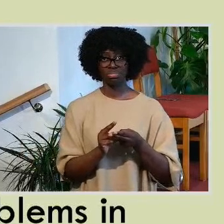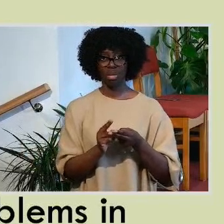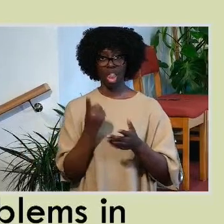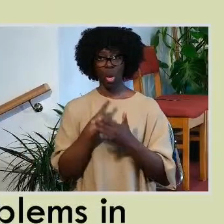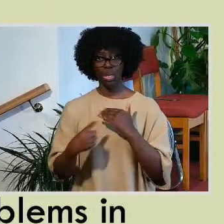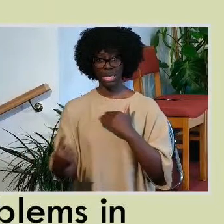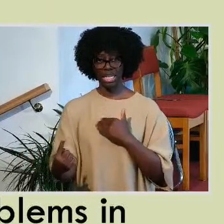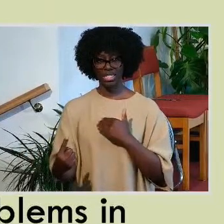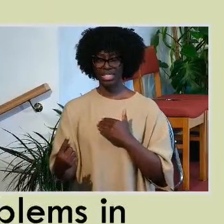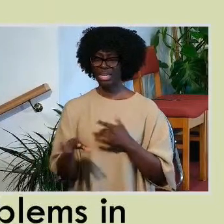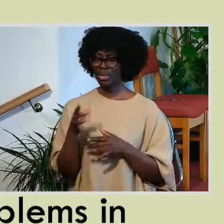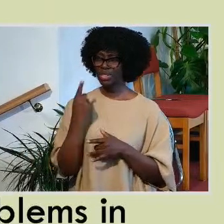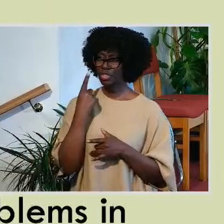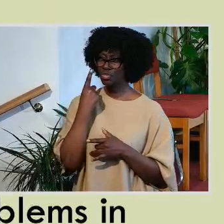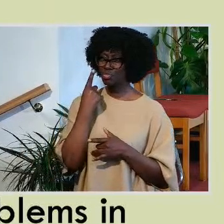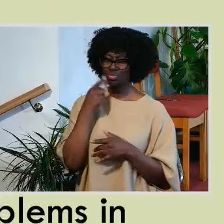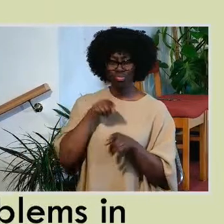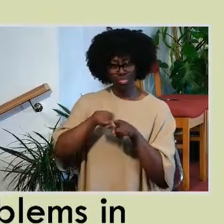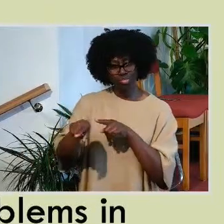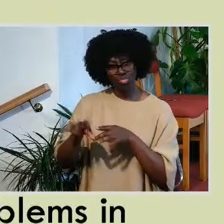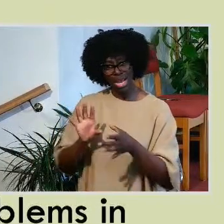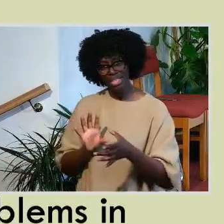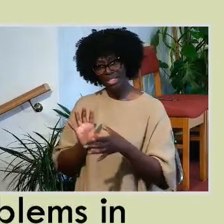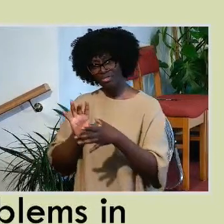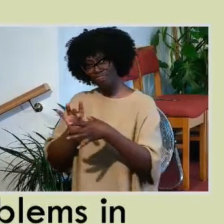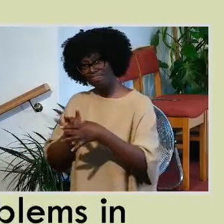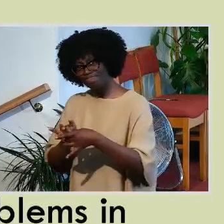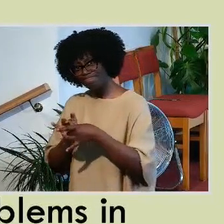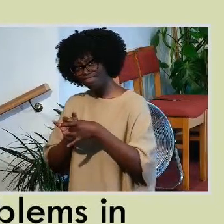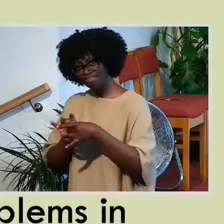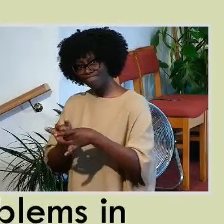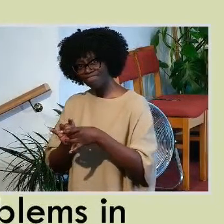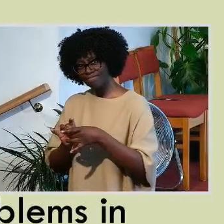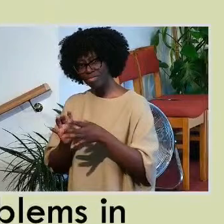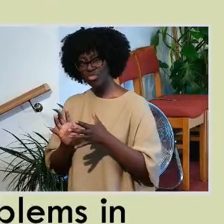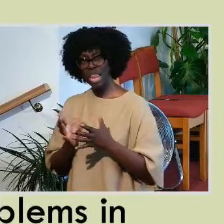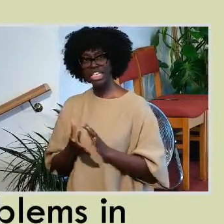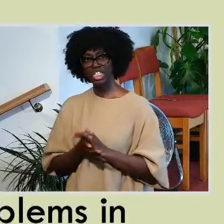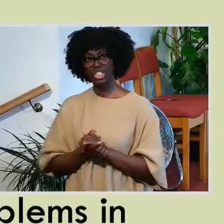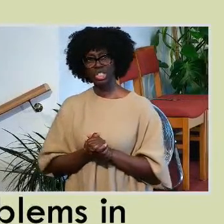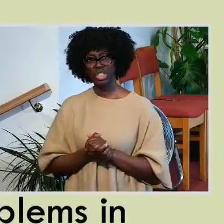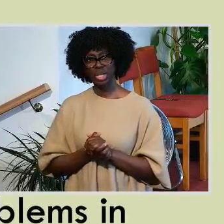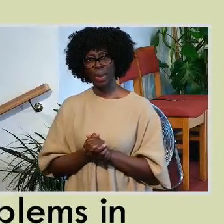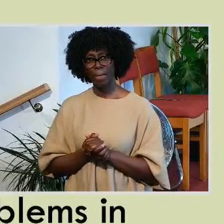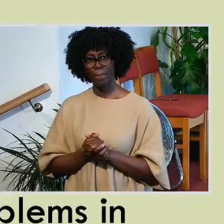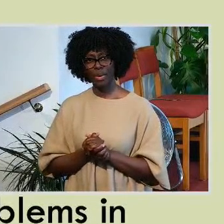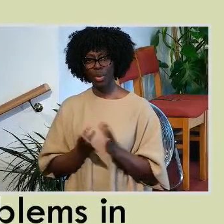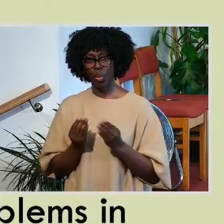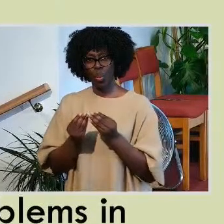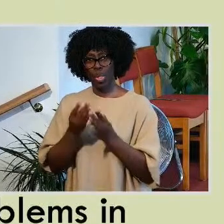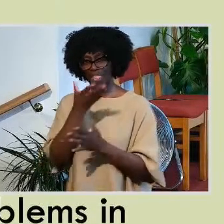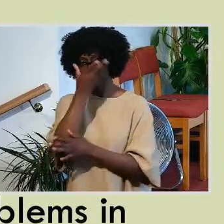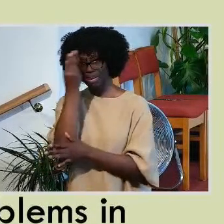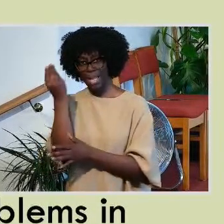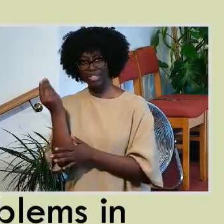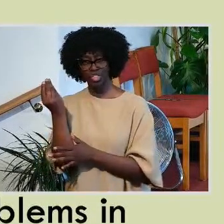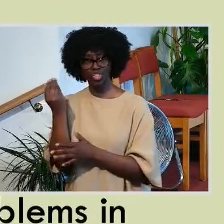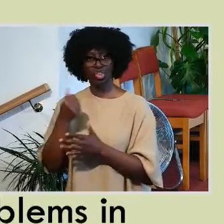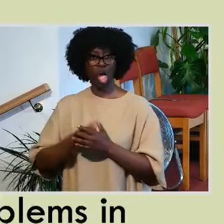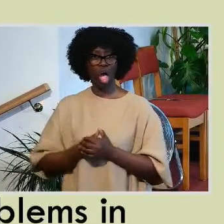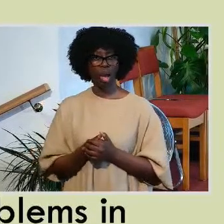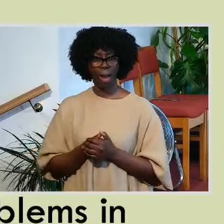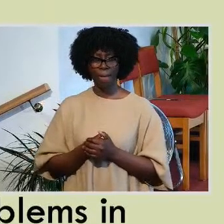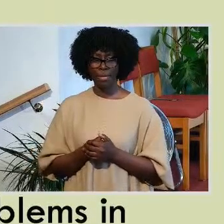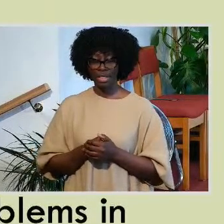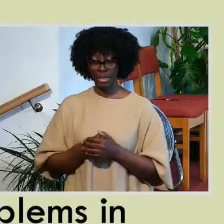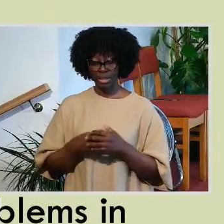link with religious activity and dementia, but there's nothing firmly conclusive. But there are studies that show that